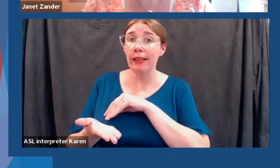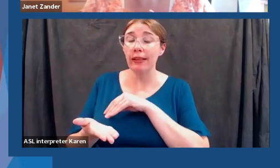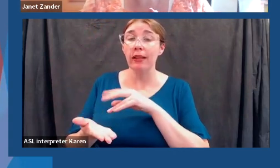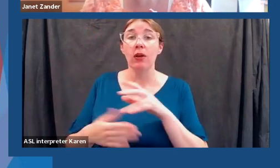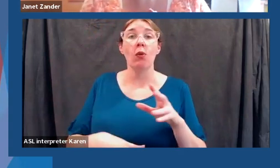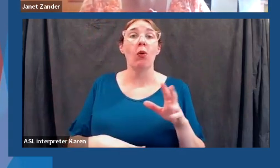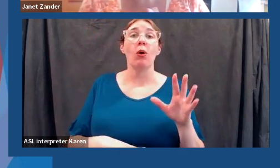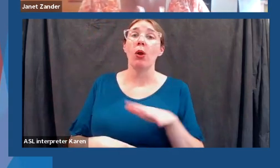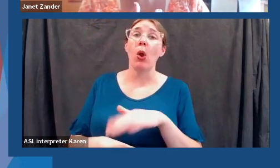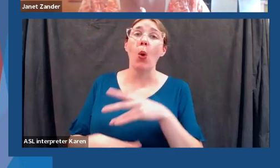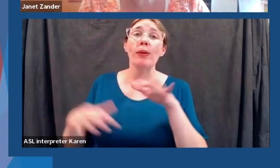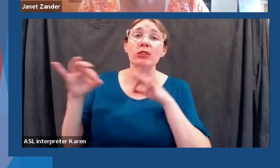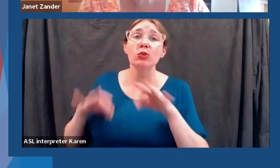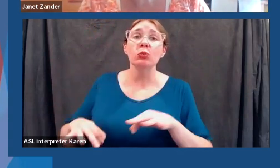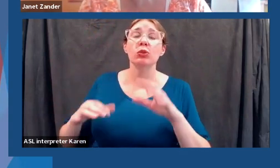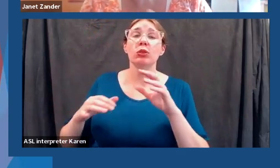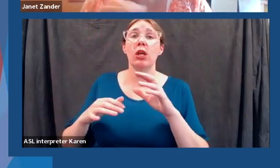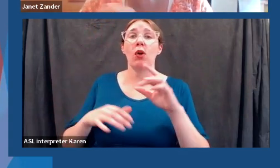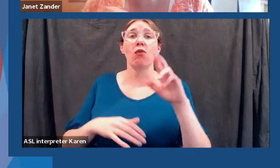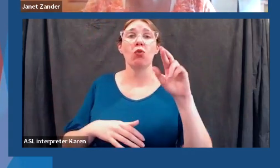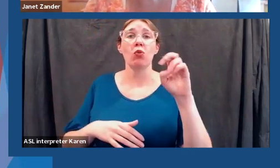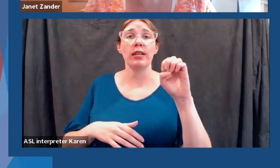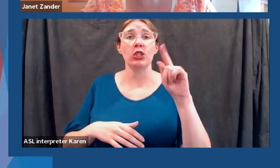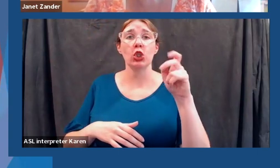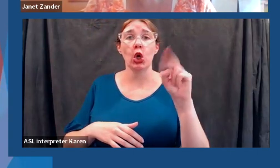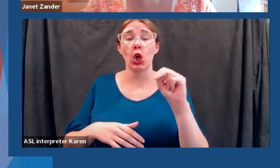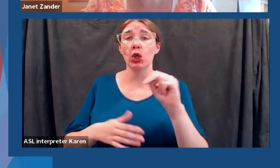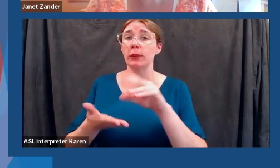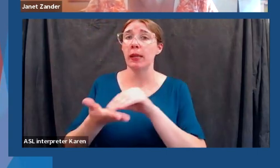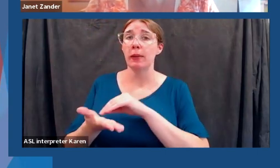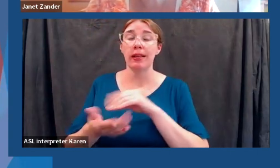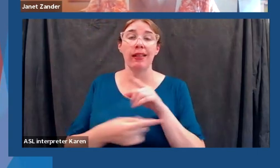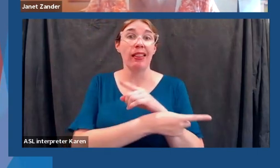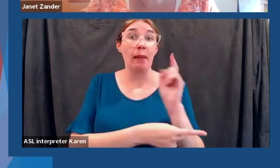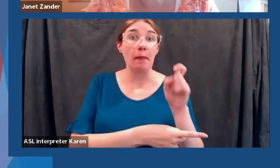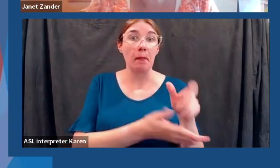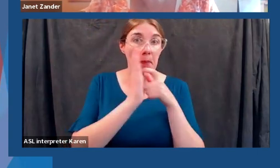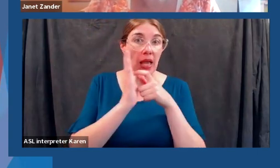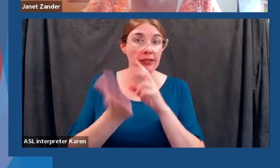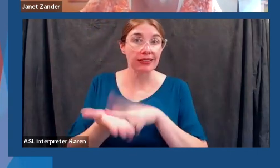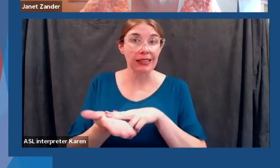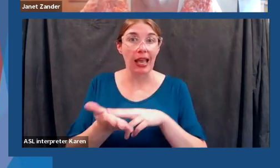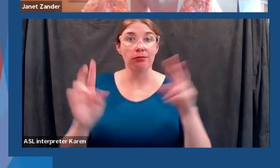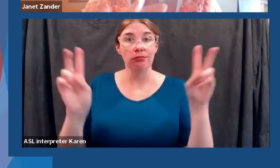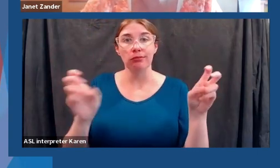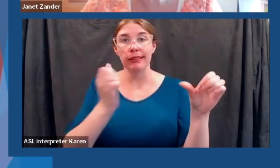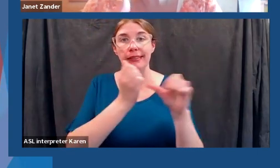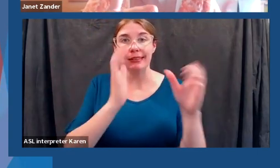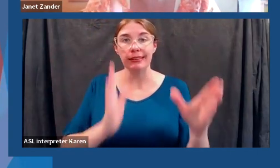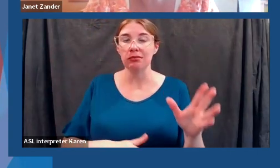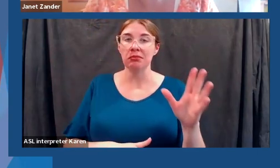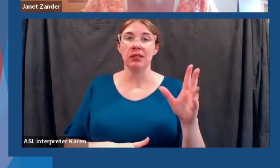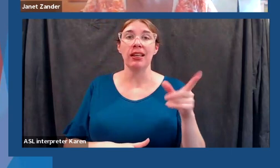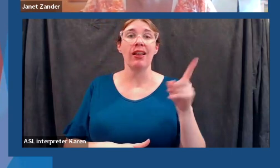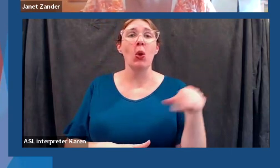for sending back the return. They do not need to sign then as an assister, because they didn't actually